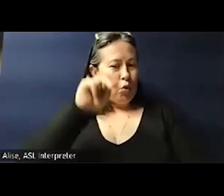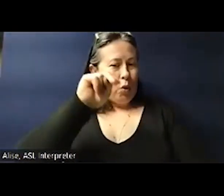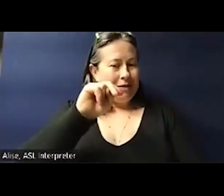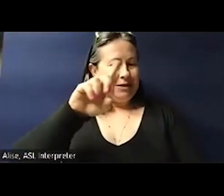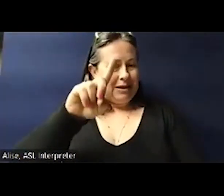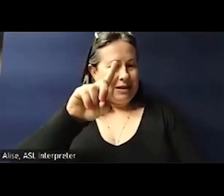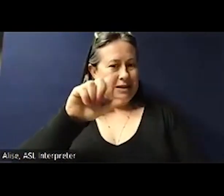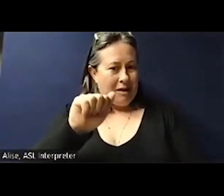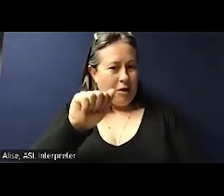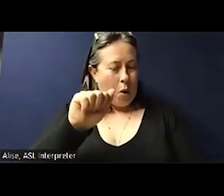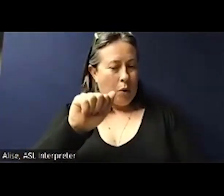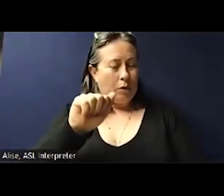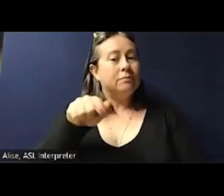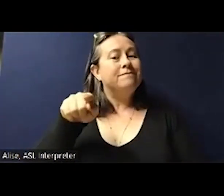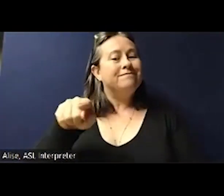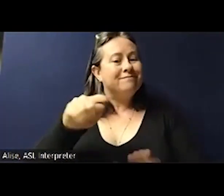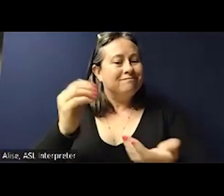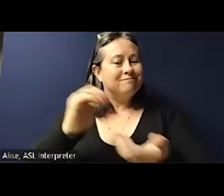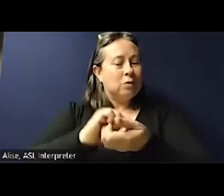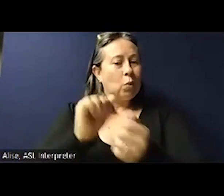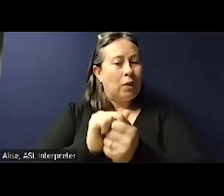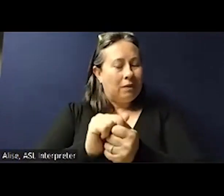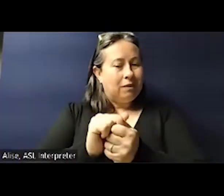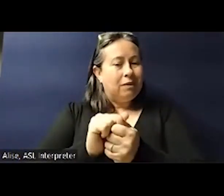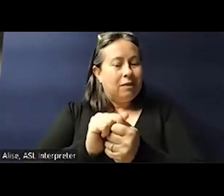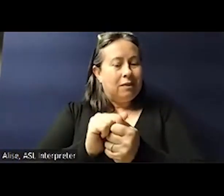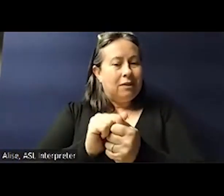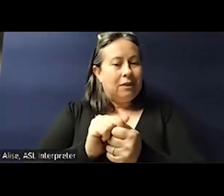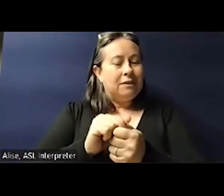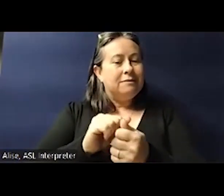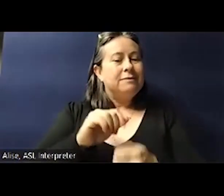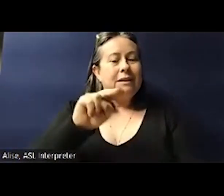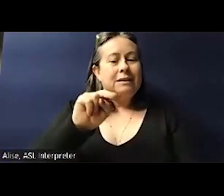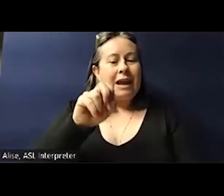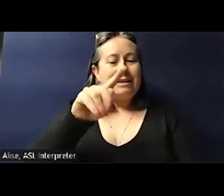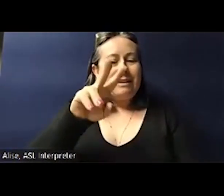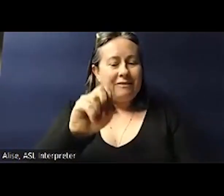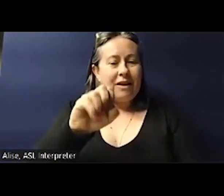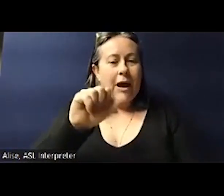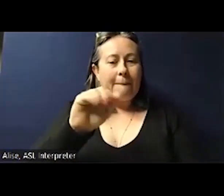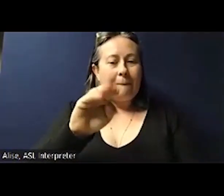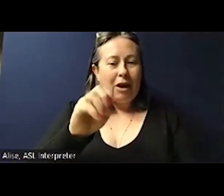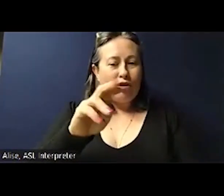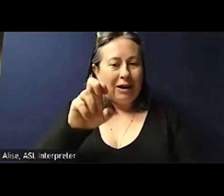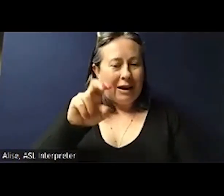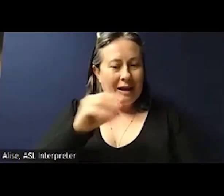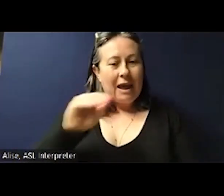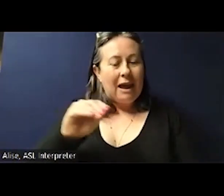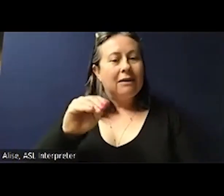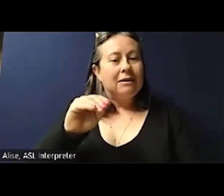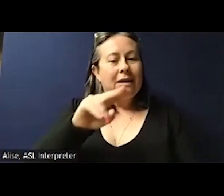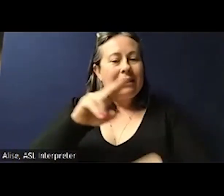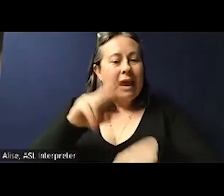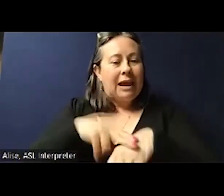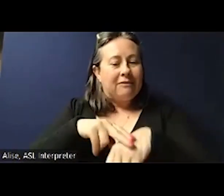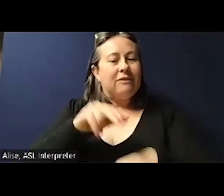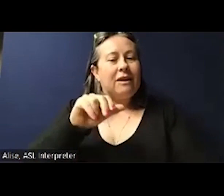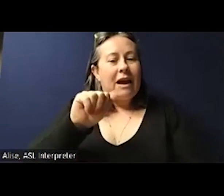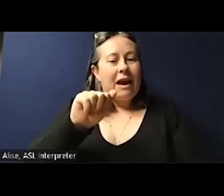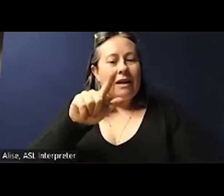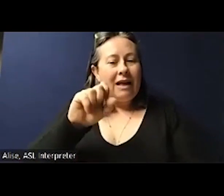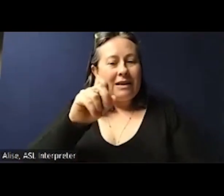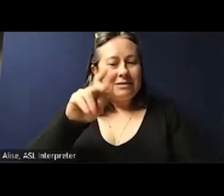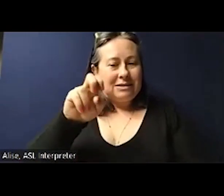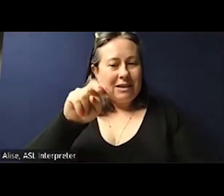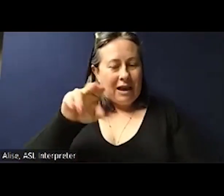Native American and Native Alaskans to more precisely understand their nutritional needs, their diet, and the composition